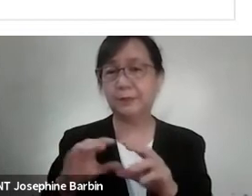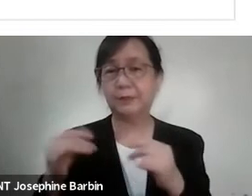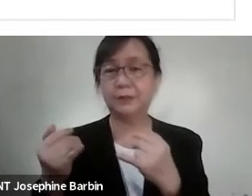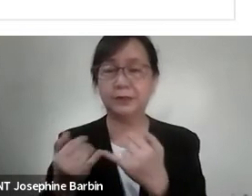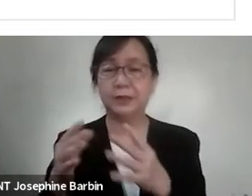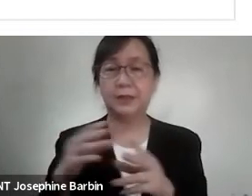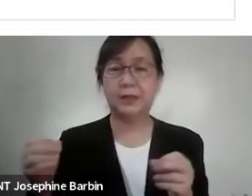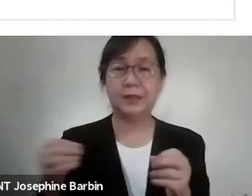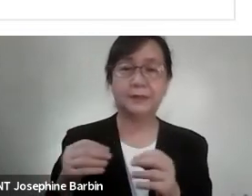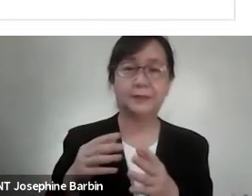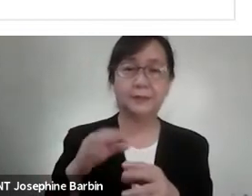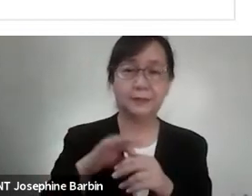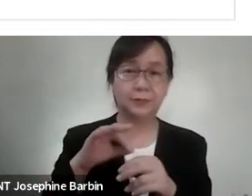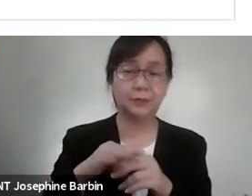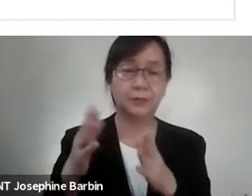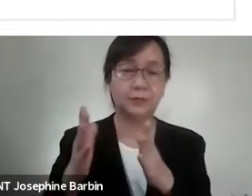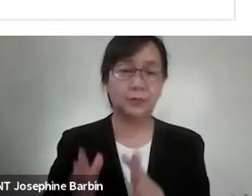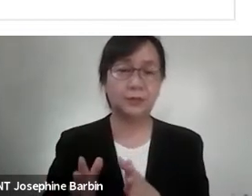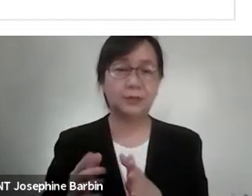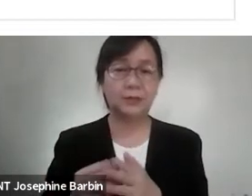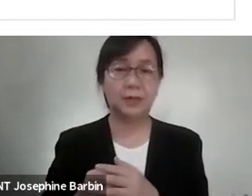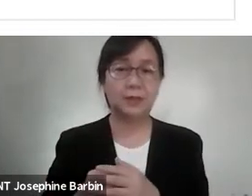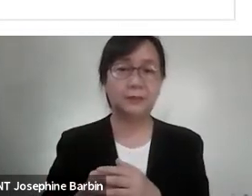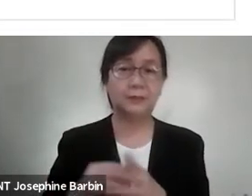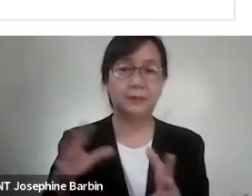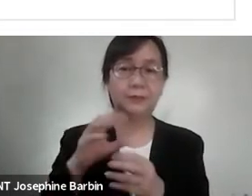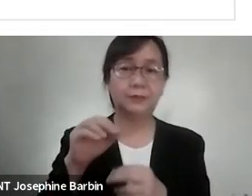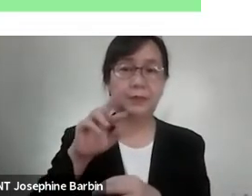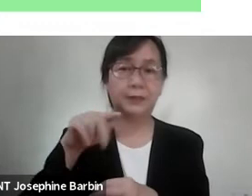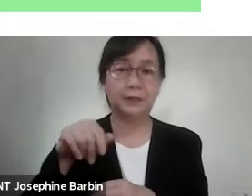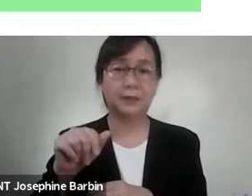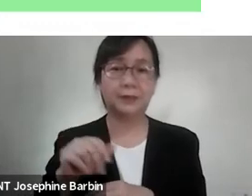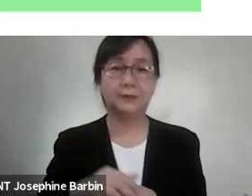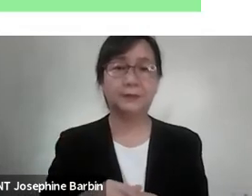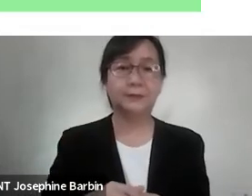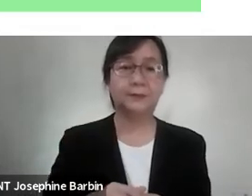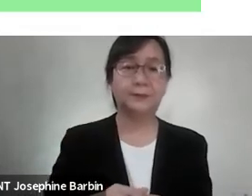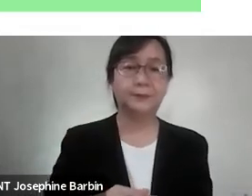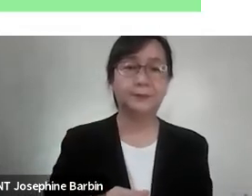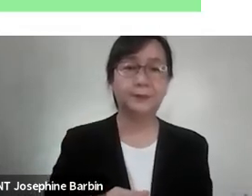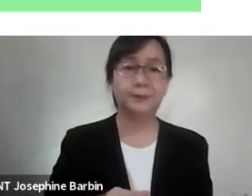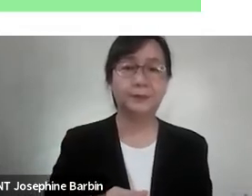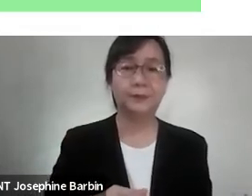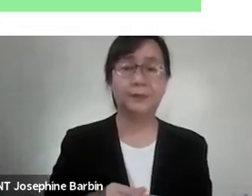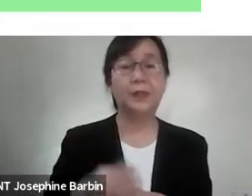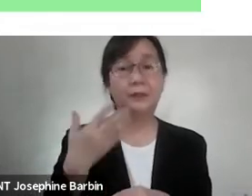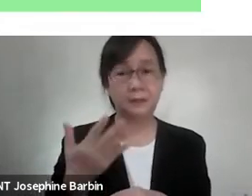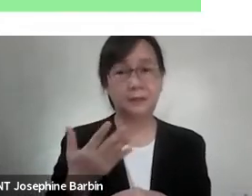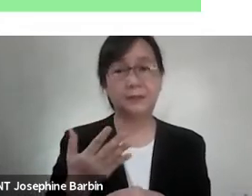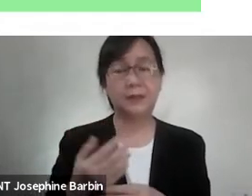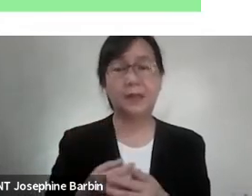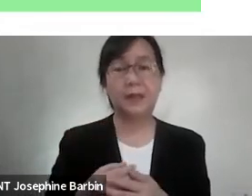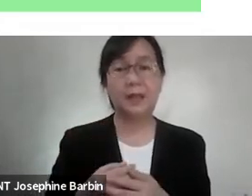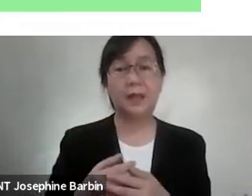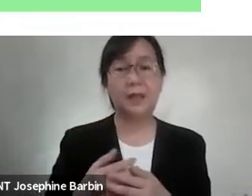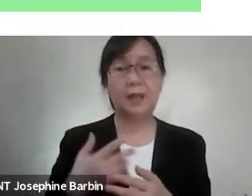is the synopsis of the RPA. Next slide, please. So with that, I think I'm